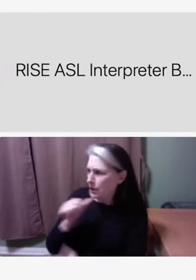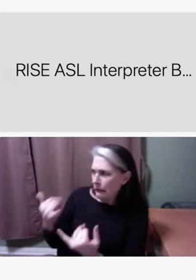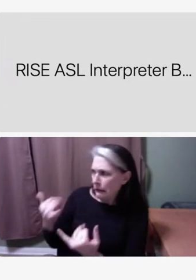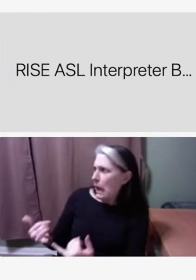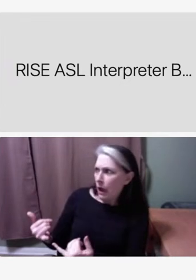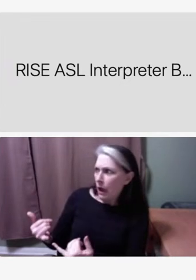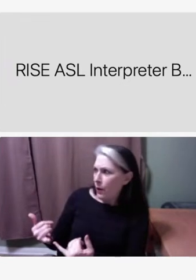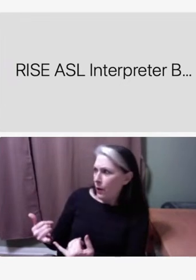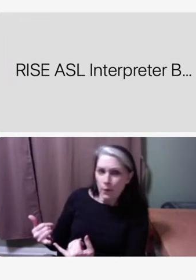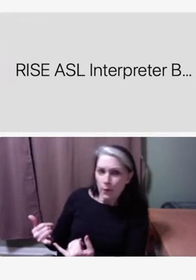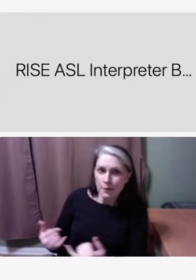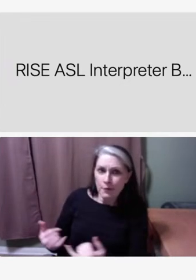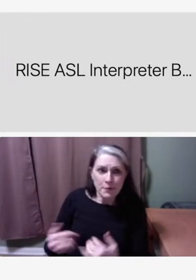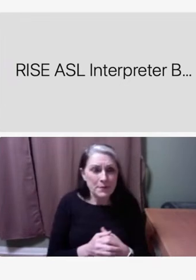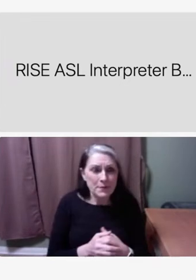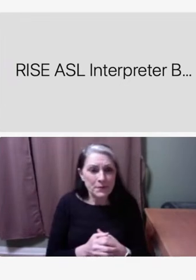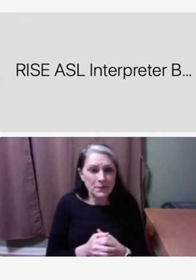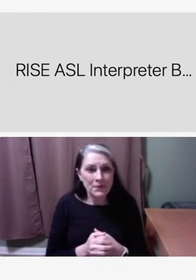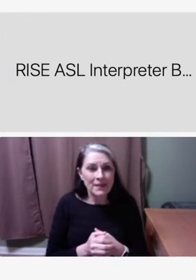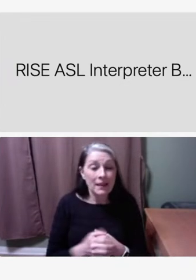I had a boss that said he did that